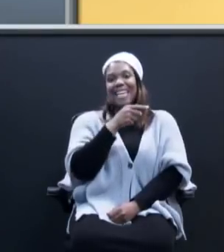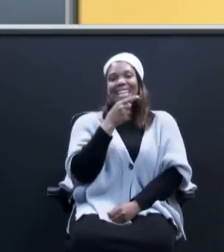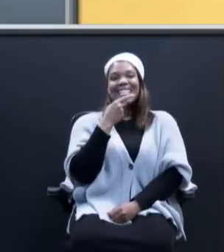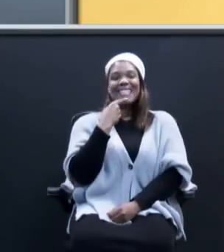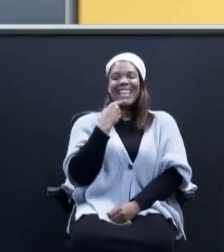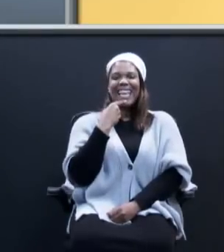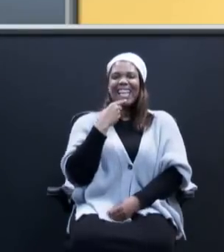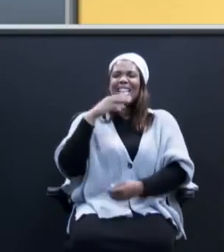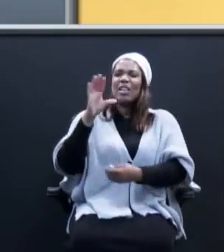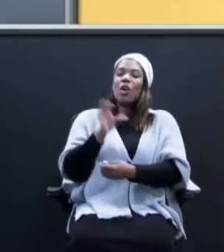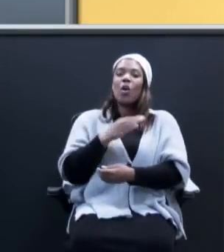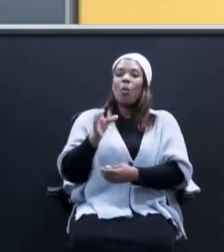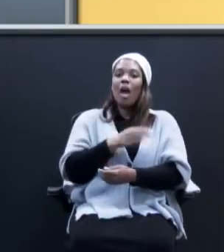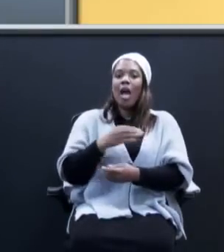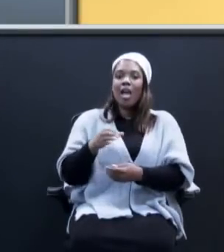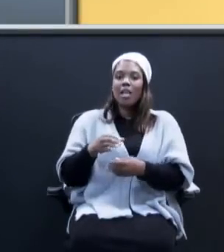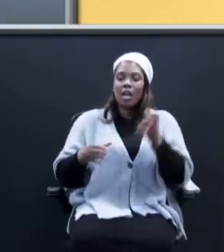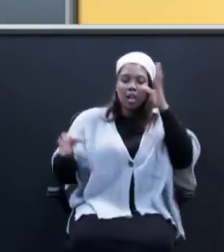time.